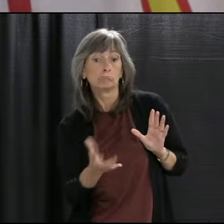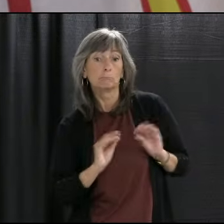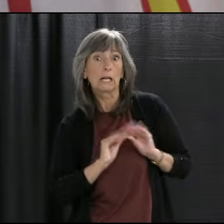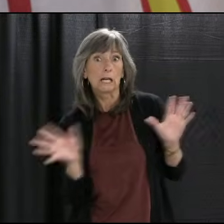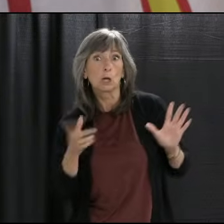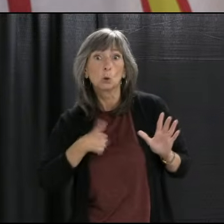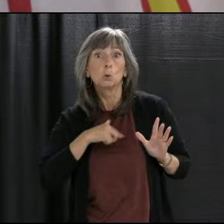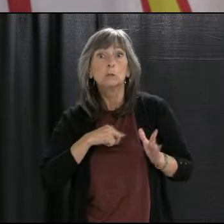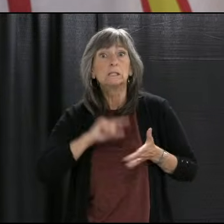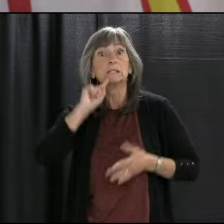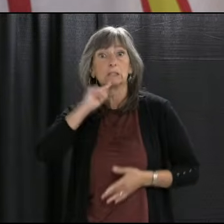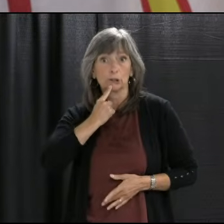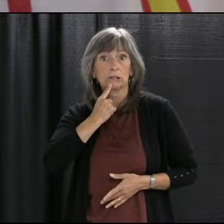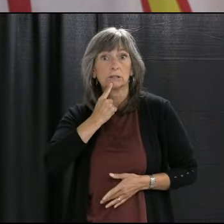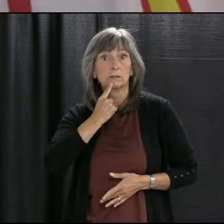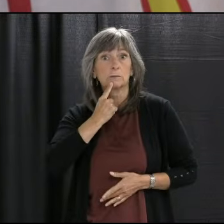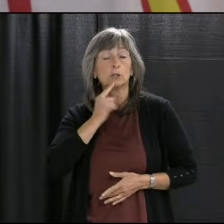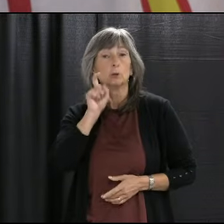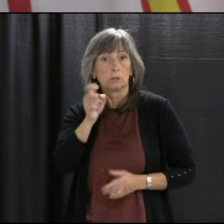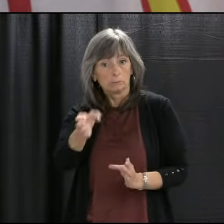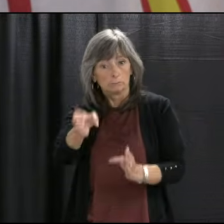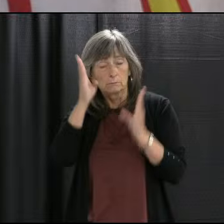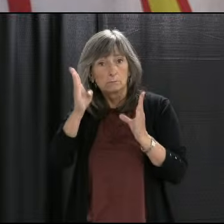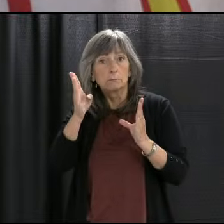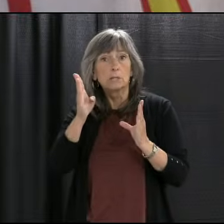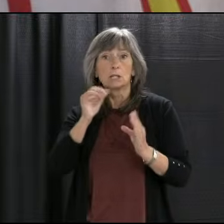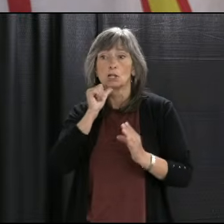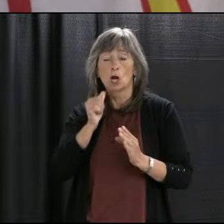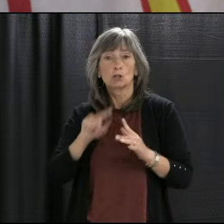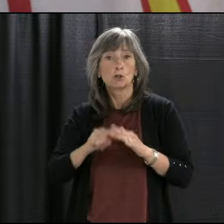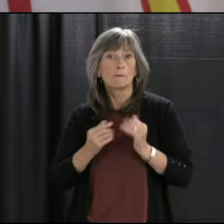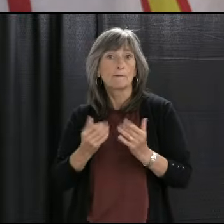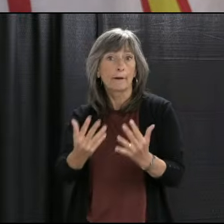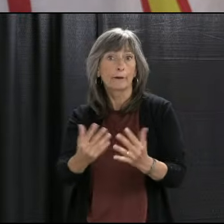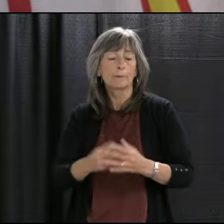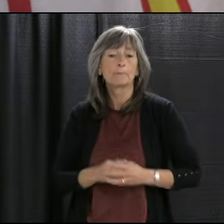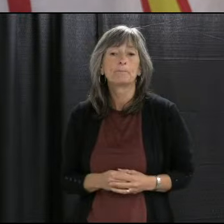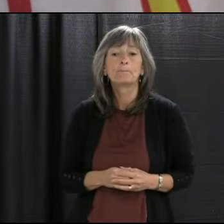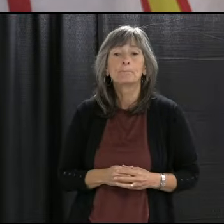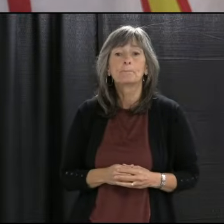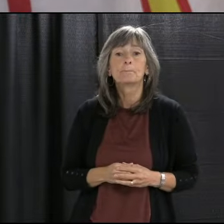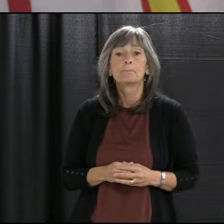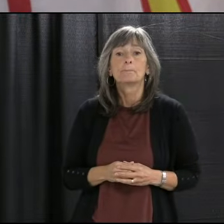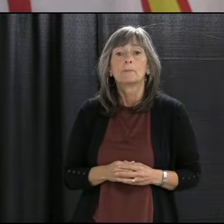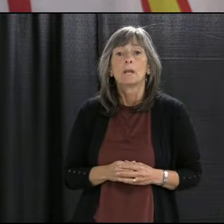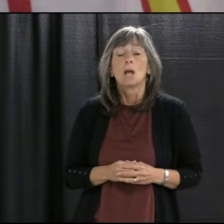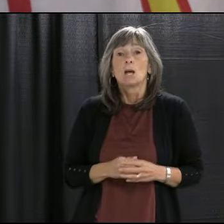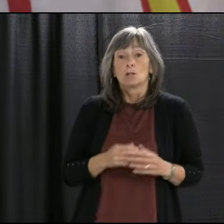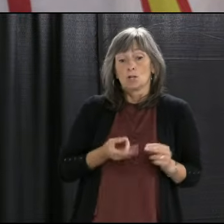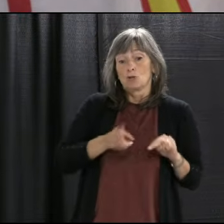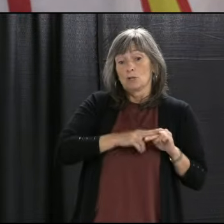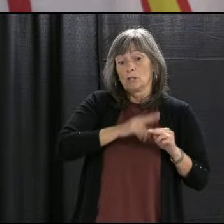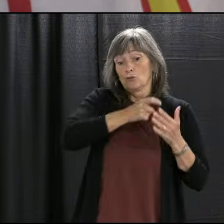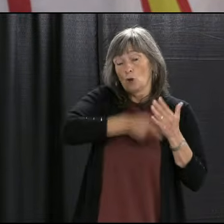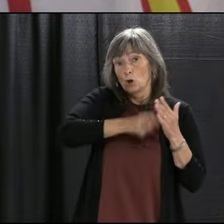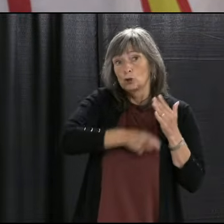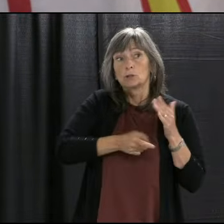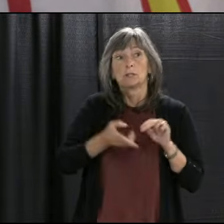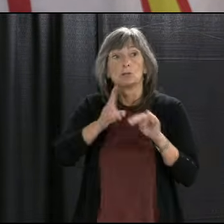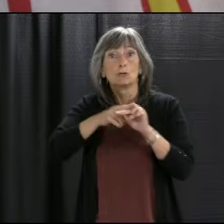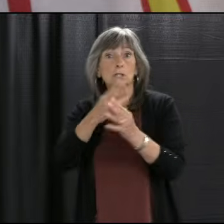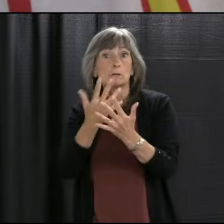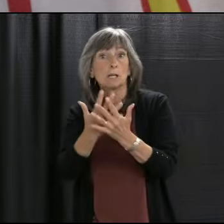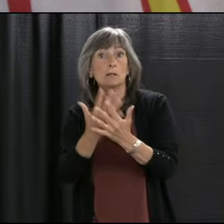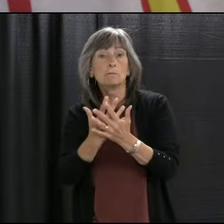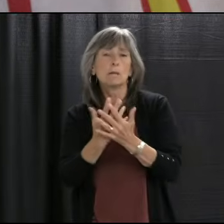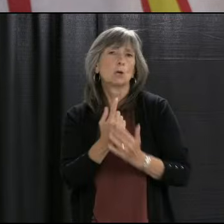and we want people to listen and take this seriously. Increasing fines is one tool we have in our toolbox to protect